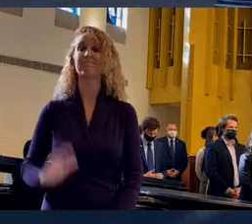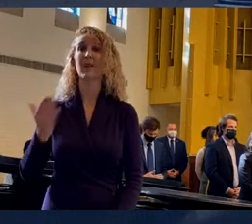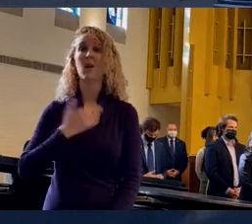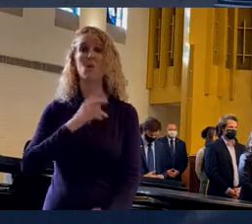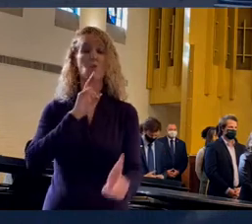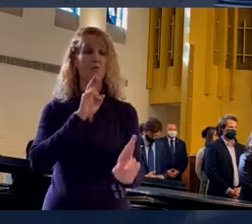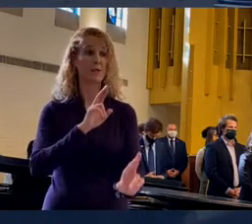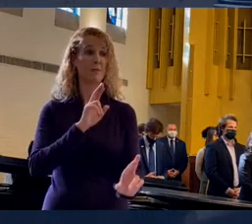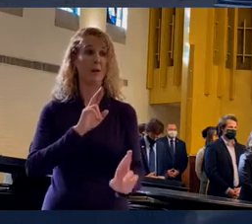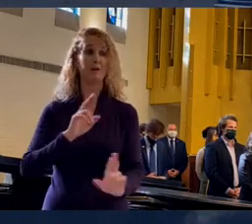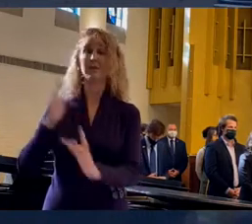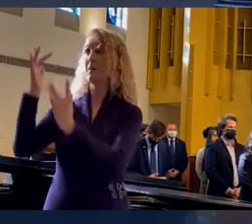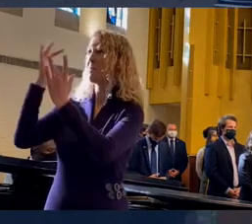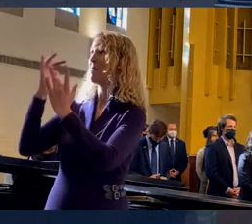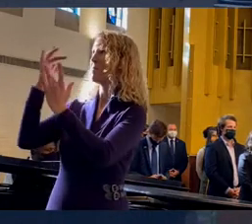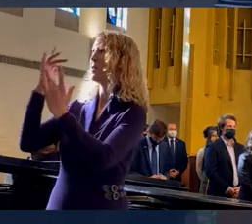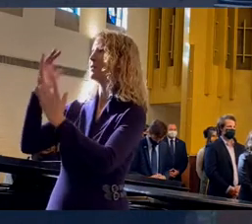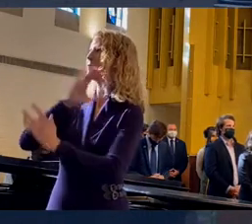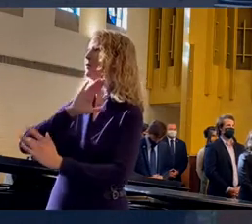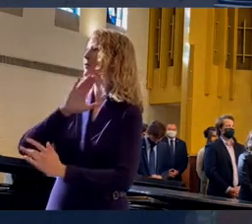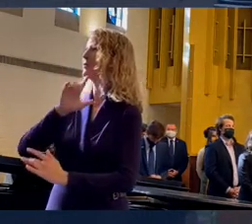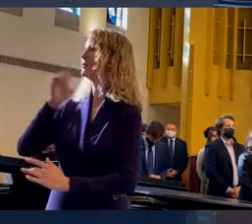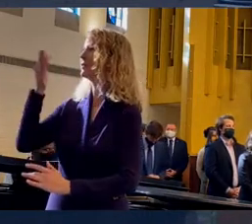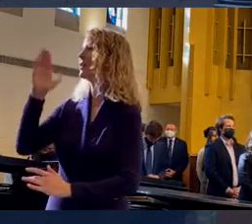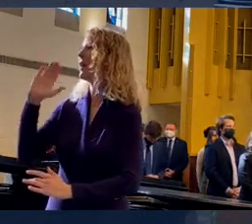Our response is, merciful God, hear our prayer.